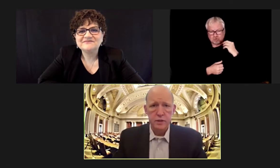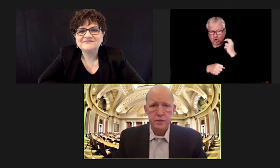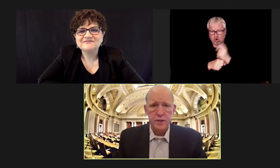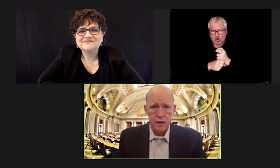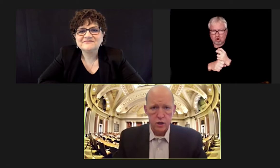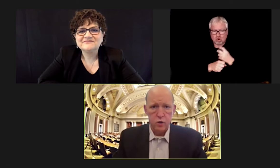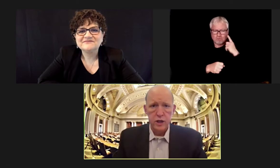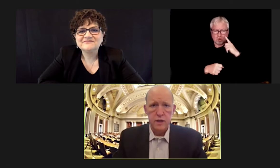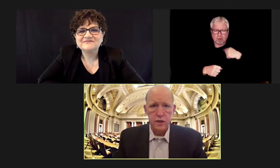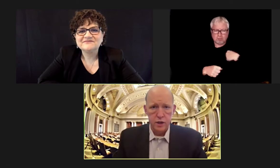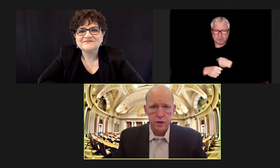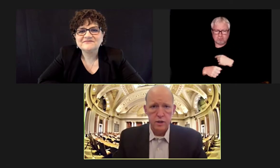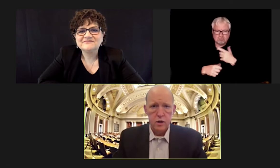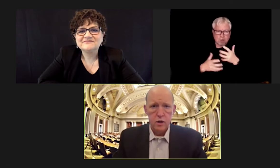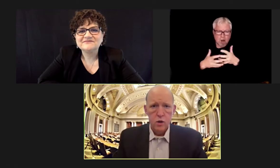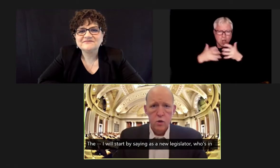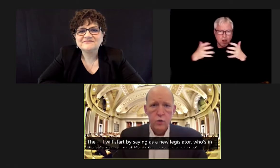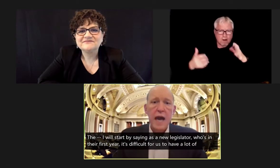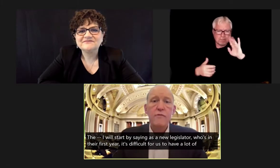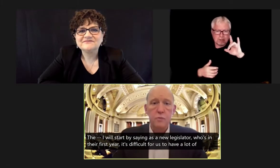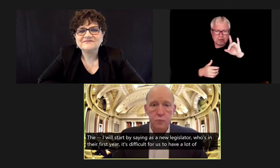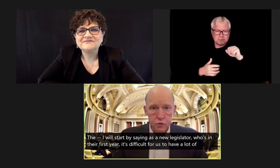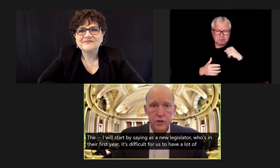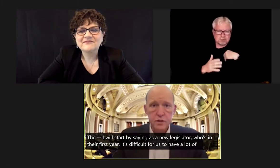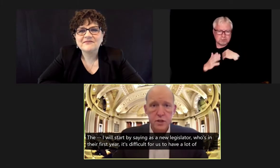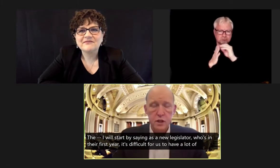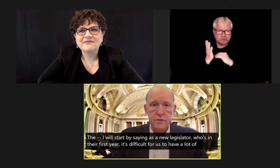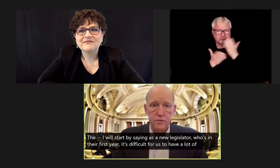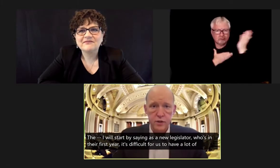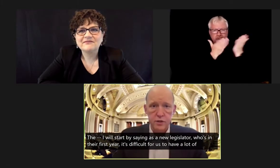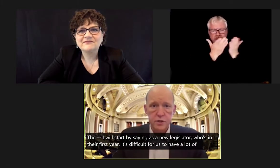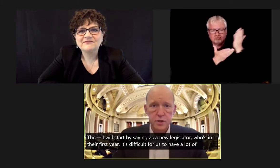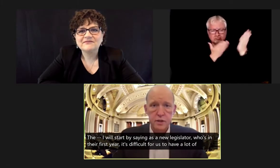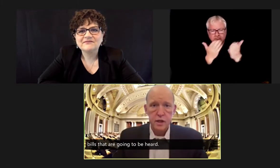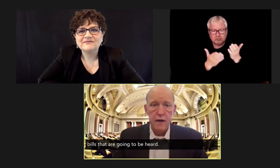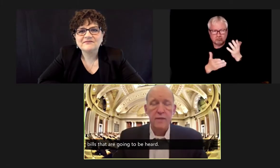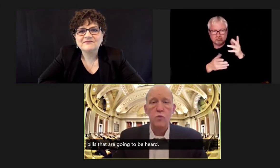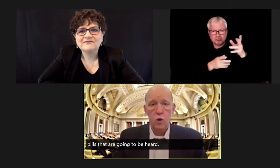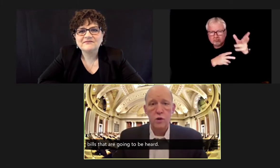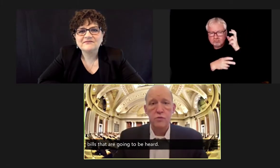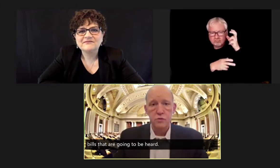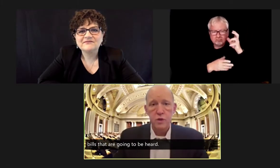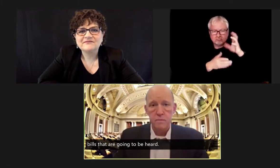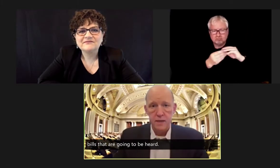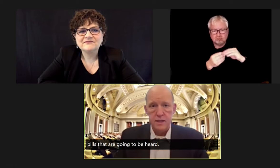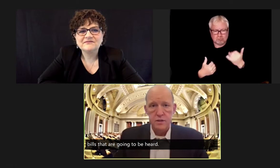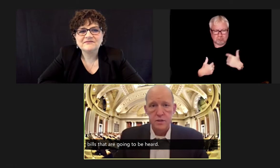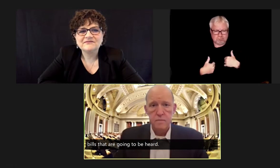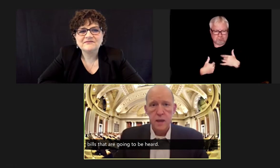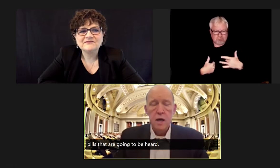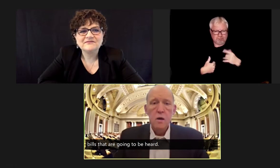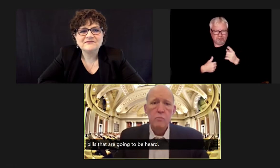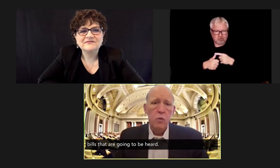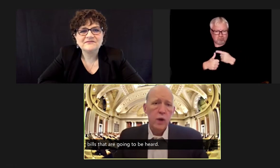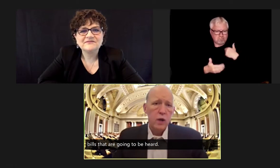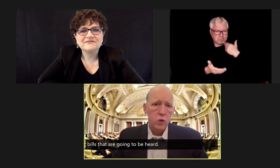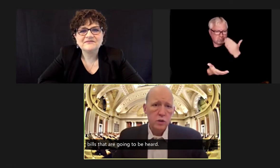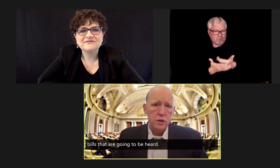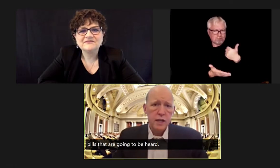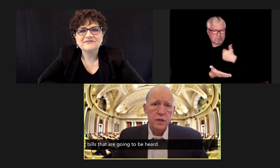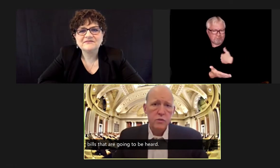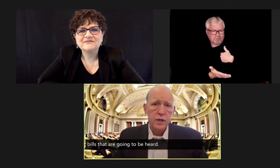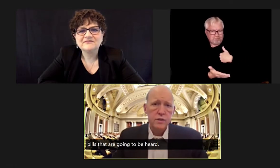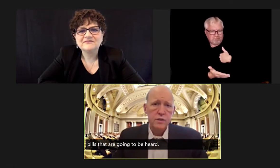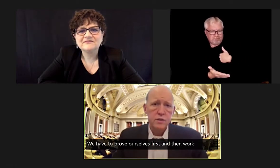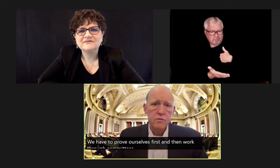of bills that are going to be heard. We have to prove ourselves first and then work through committees. But what I